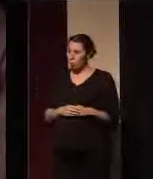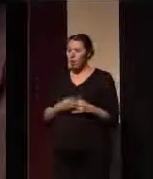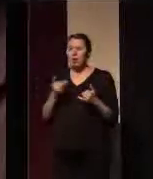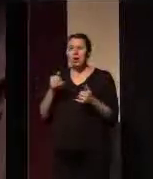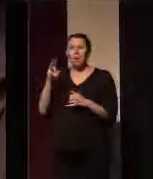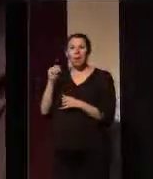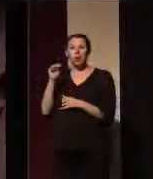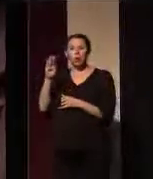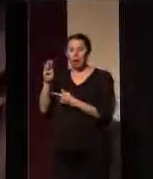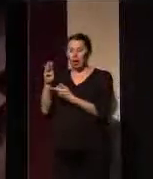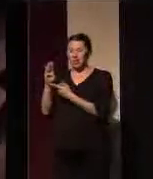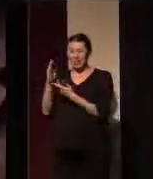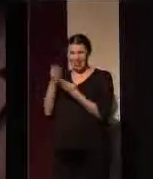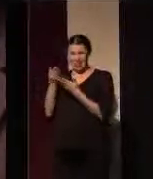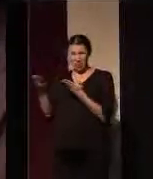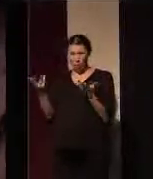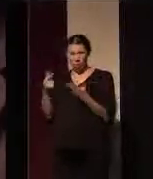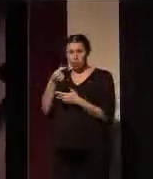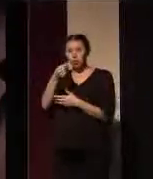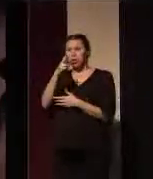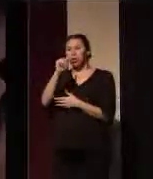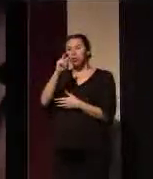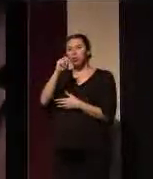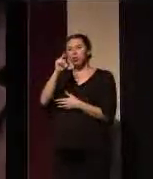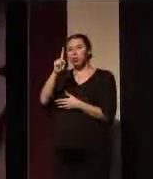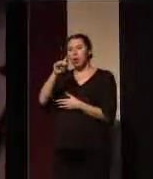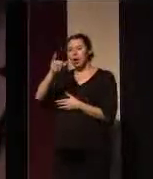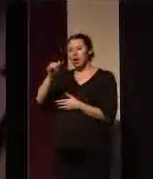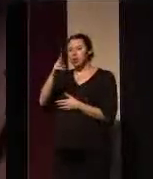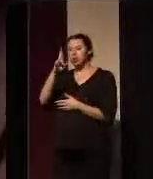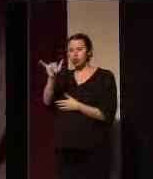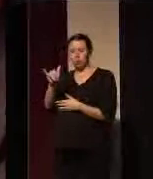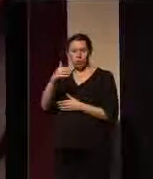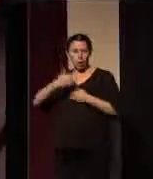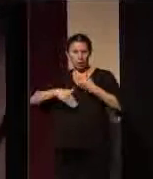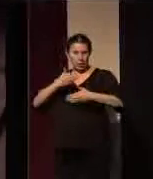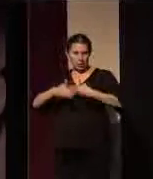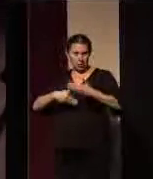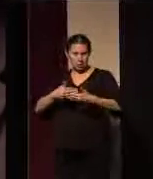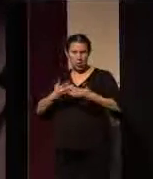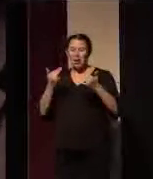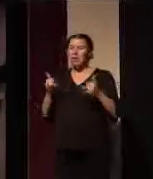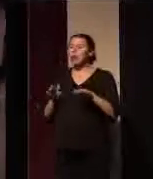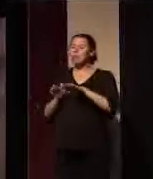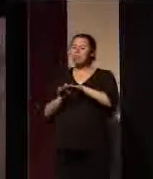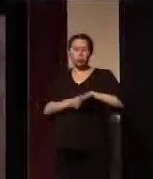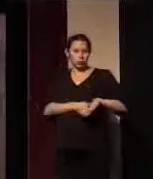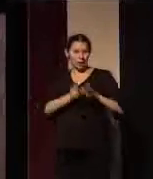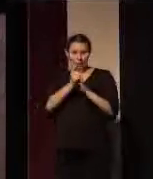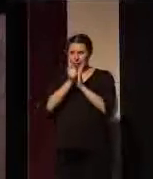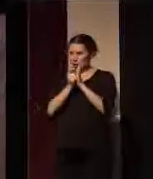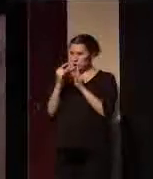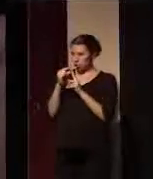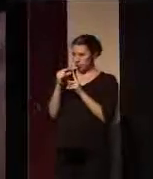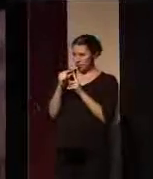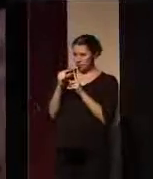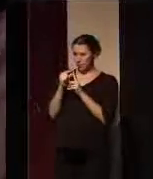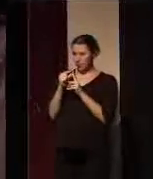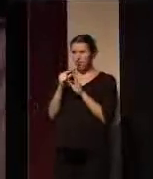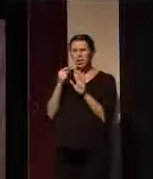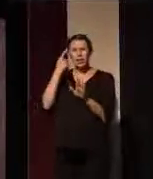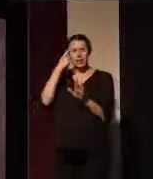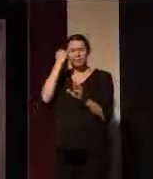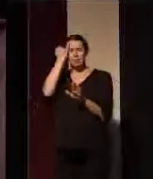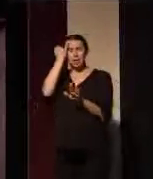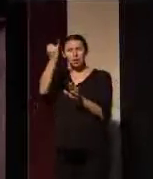process. And just to set aside all the legal strategy and the legal terminology, just think, for example, if you